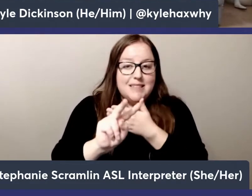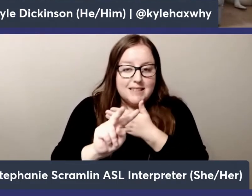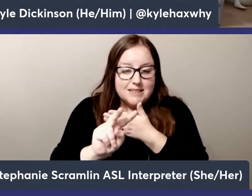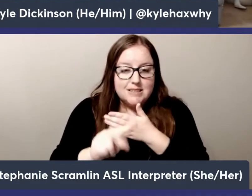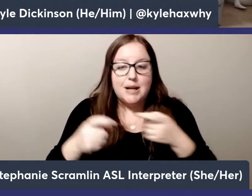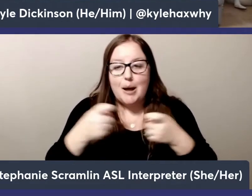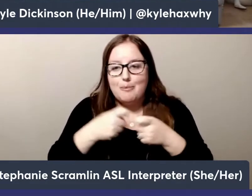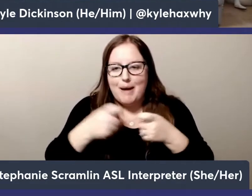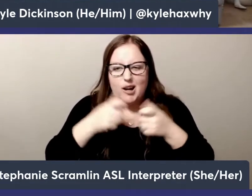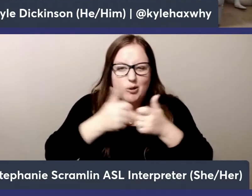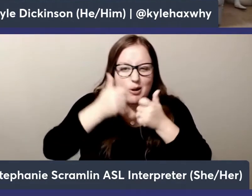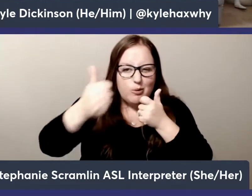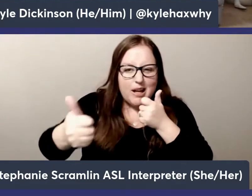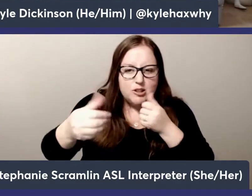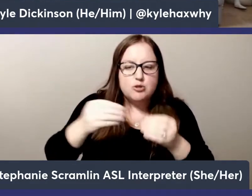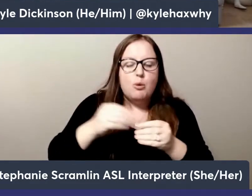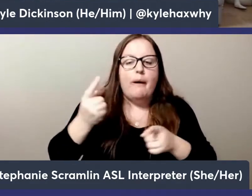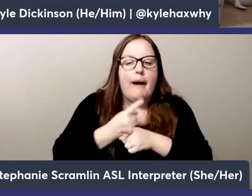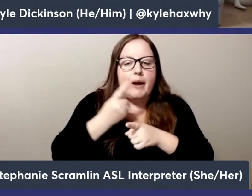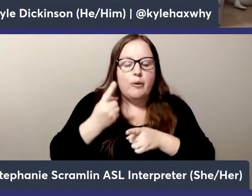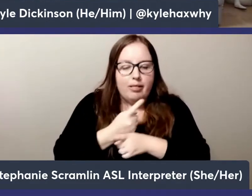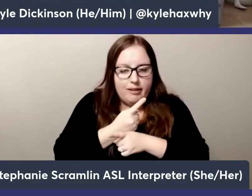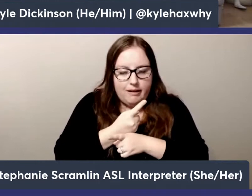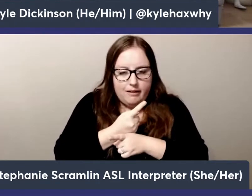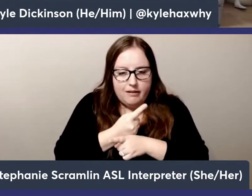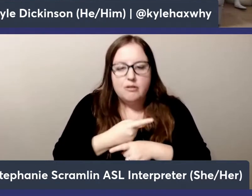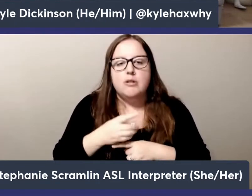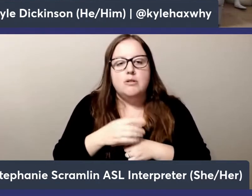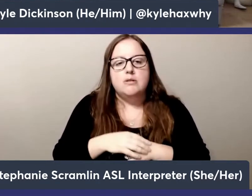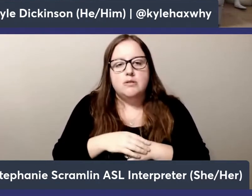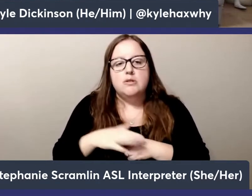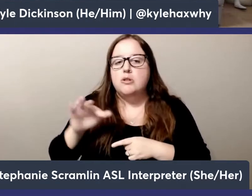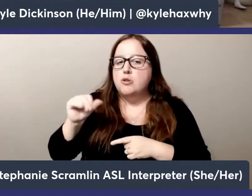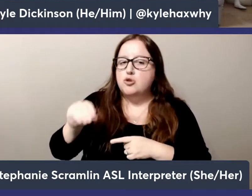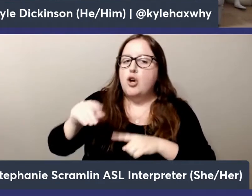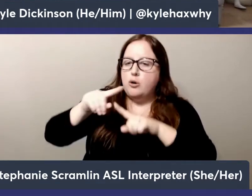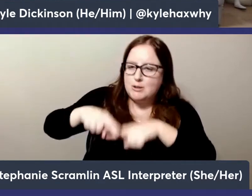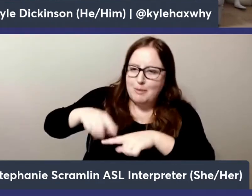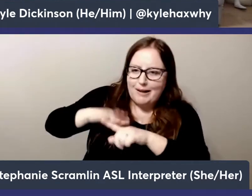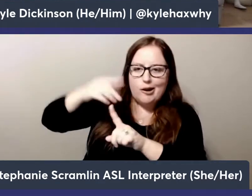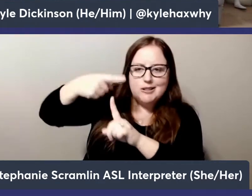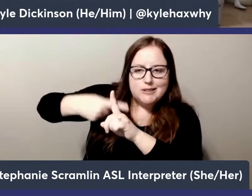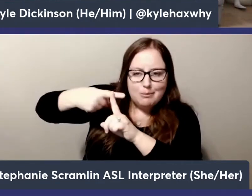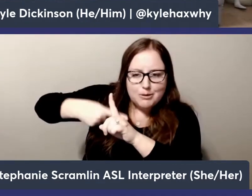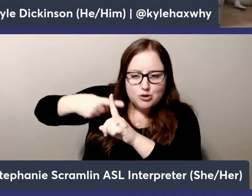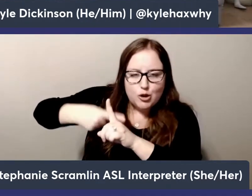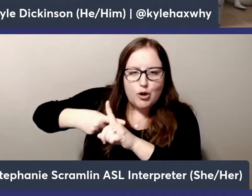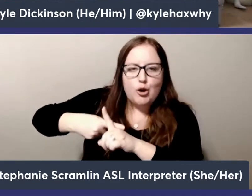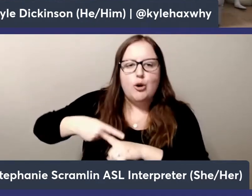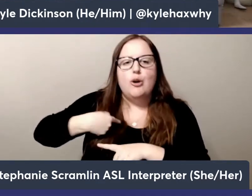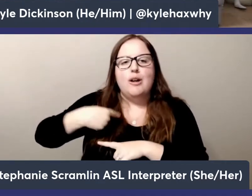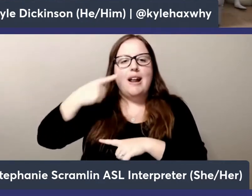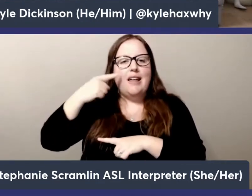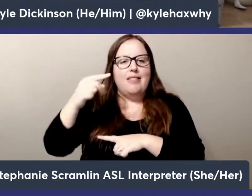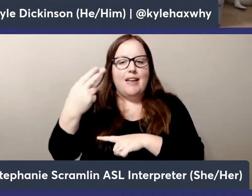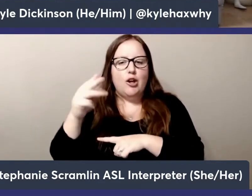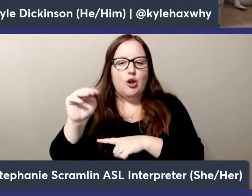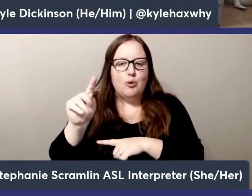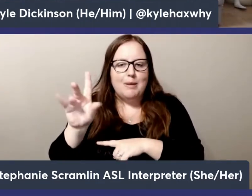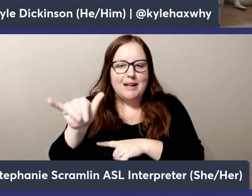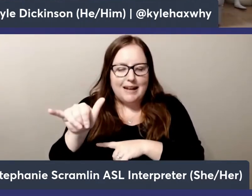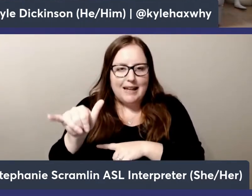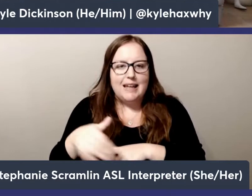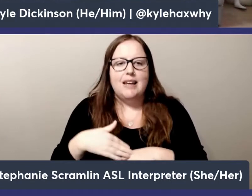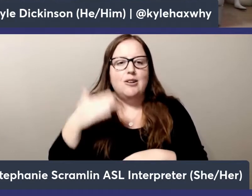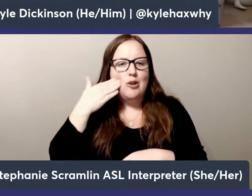range way more accurately. And so So all that's based on temperature and like I'm guessing humidity because there's like wind Tire